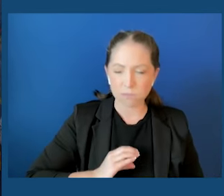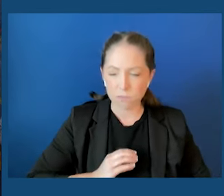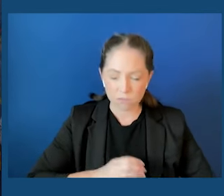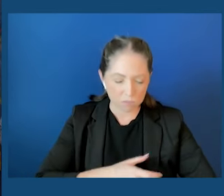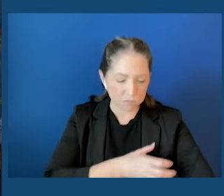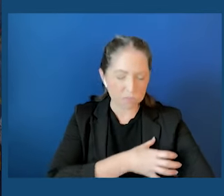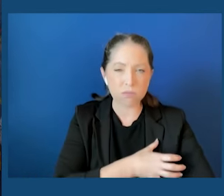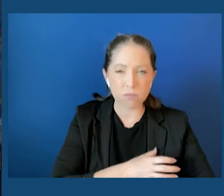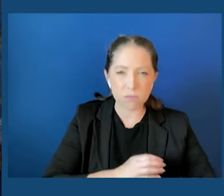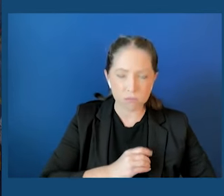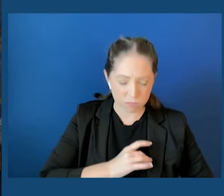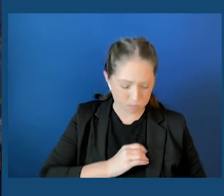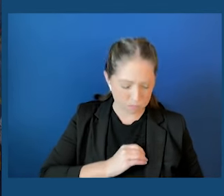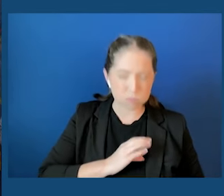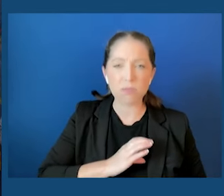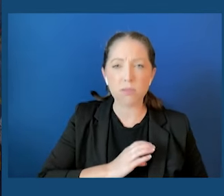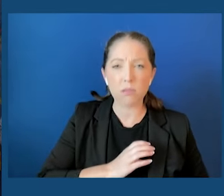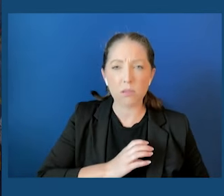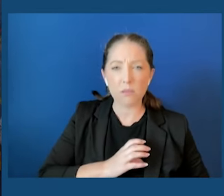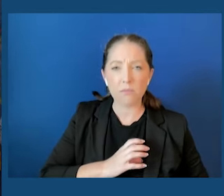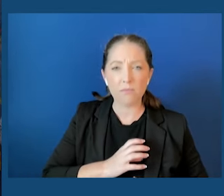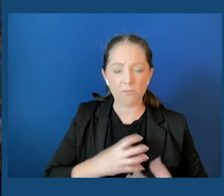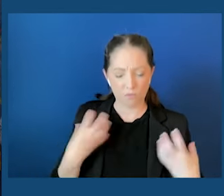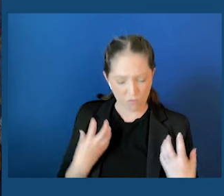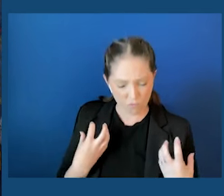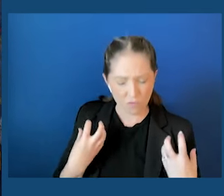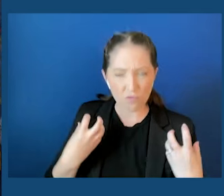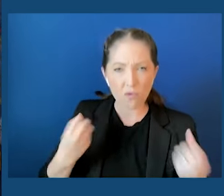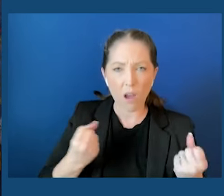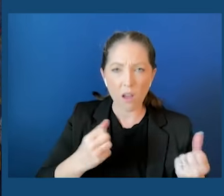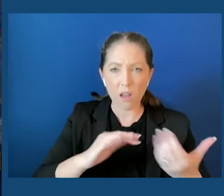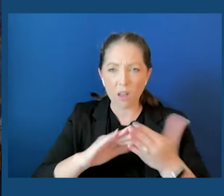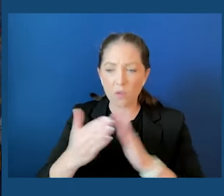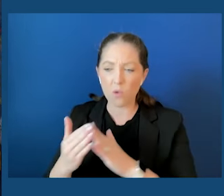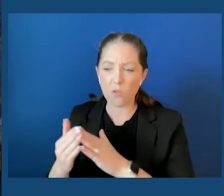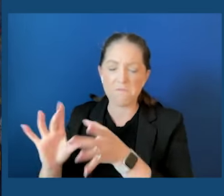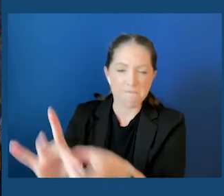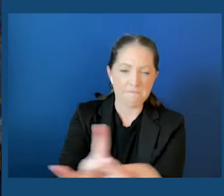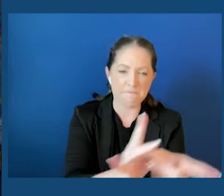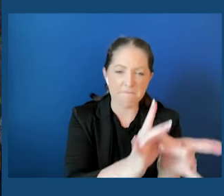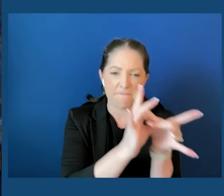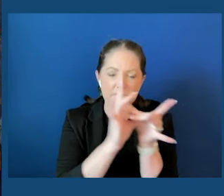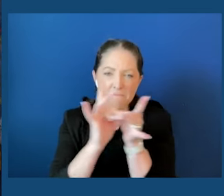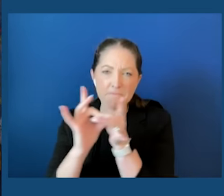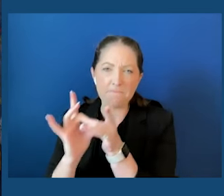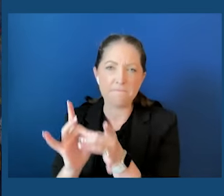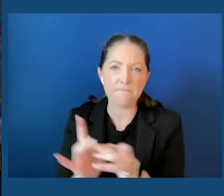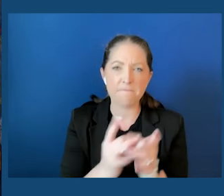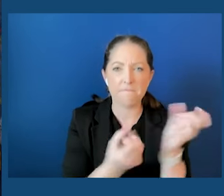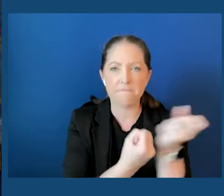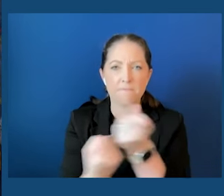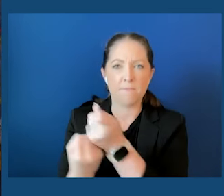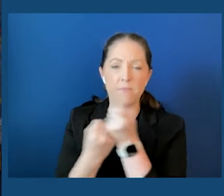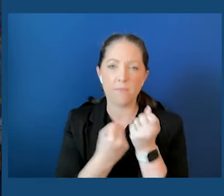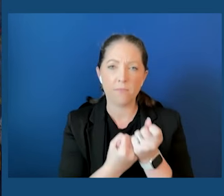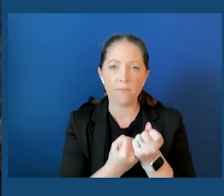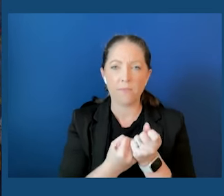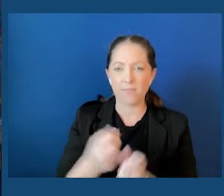city, the strength of a community that binds together and refuses to be defined by acts of hate.